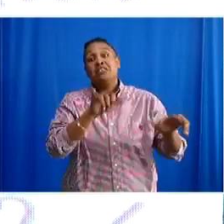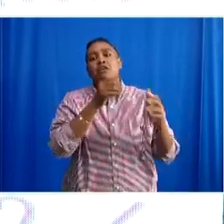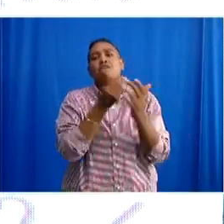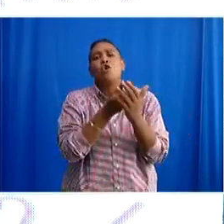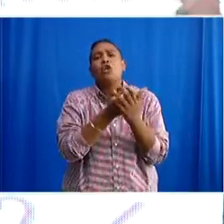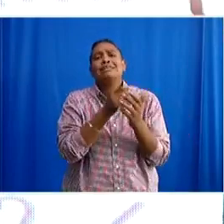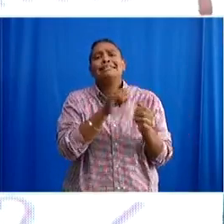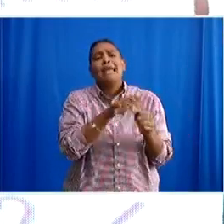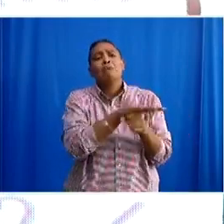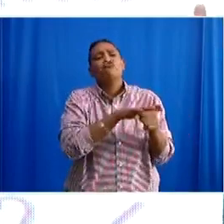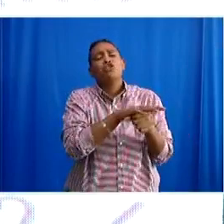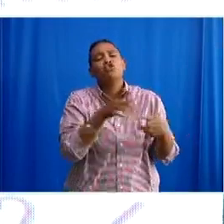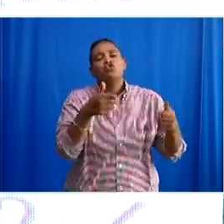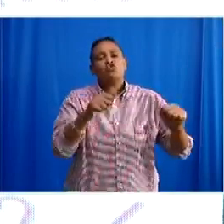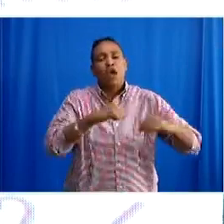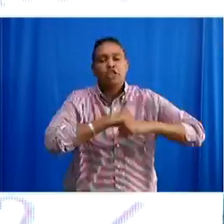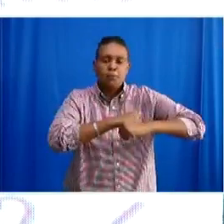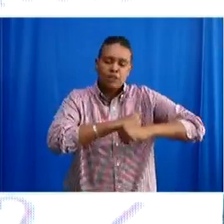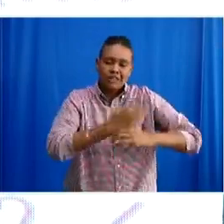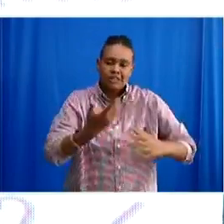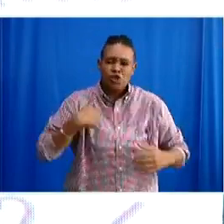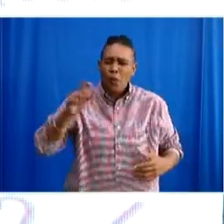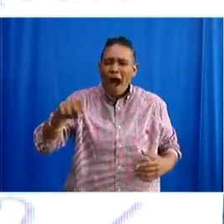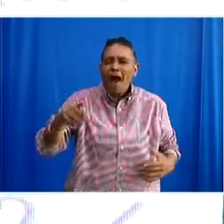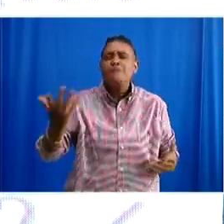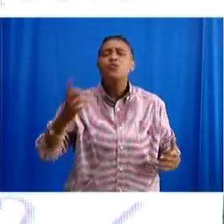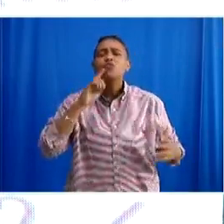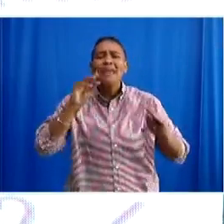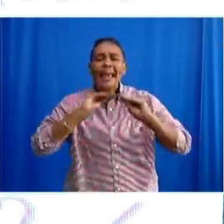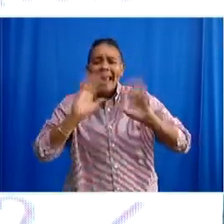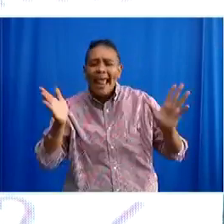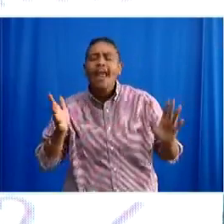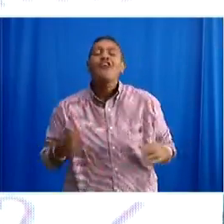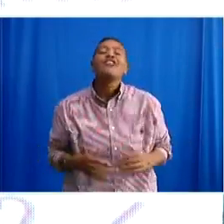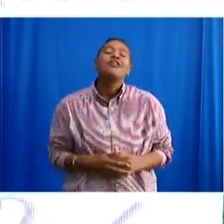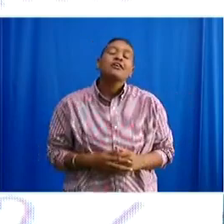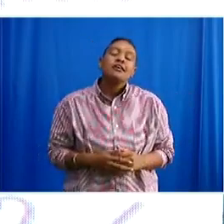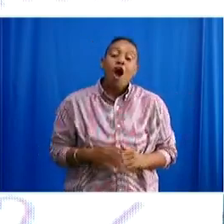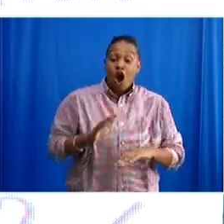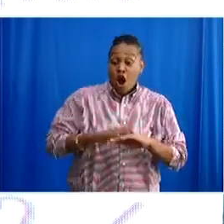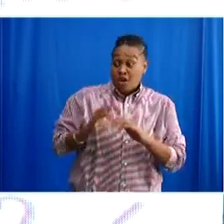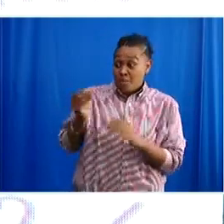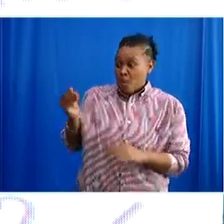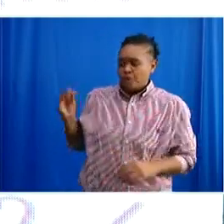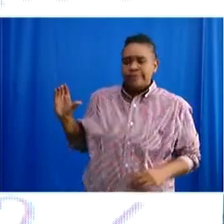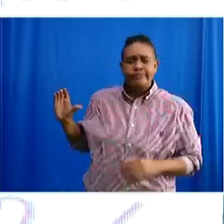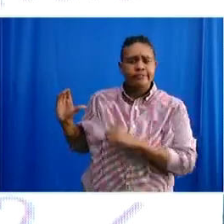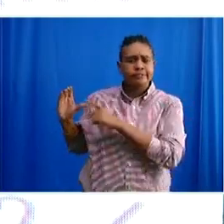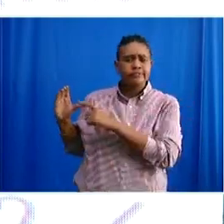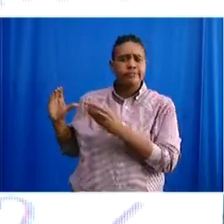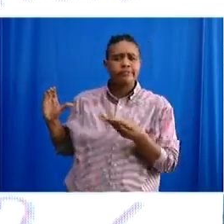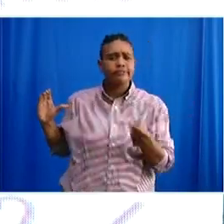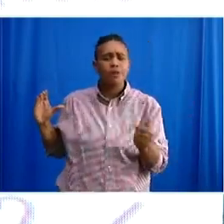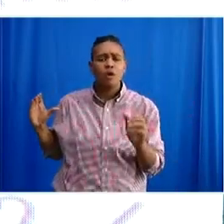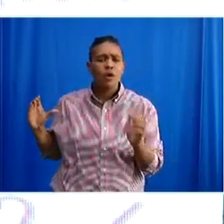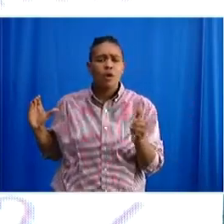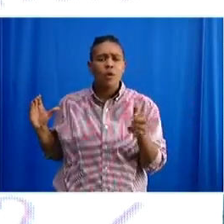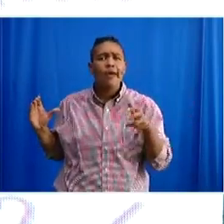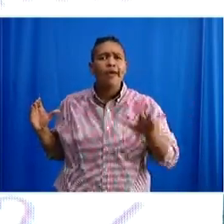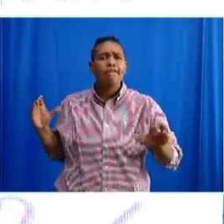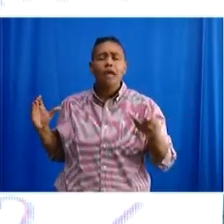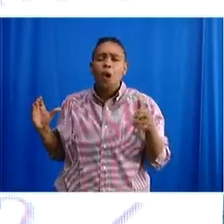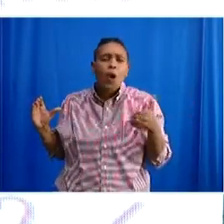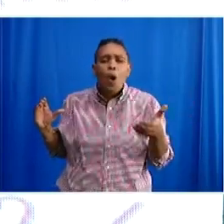you're trying to protect. So we have to be very clear on how those funds ought to be invested, and then the